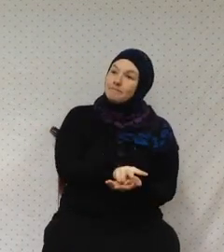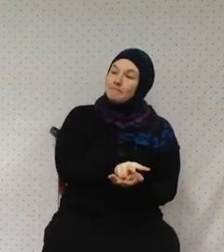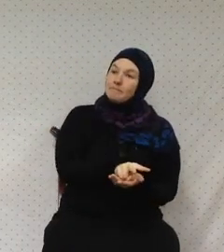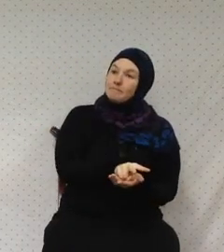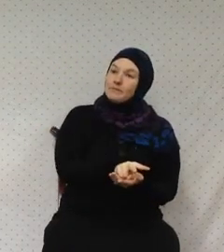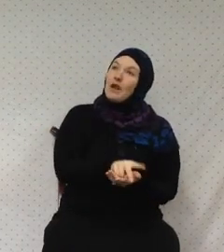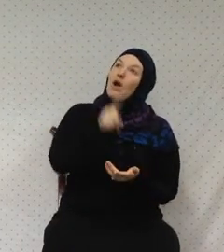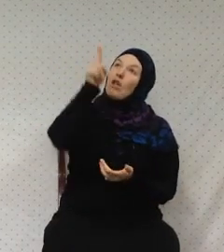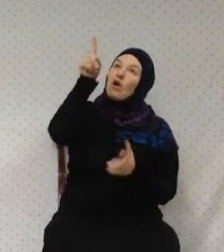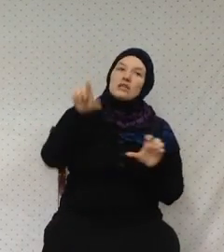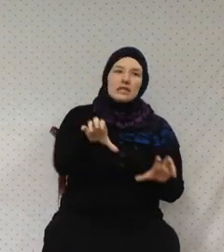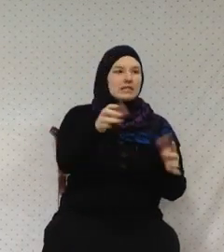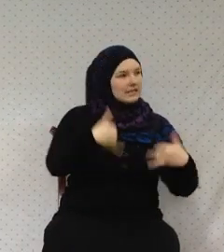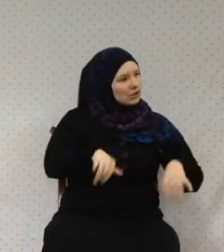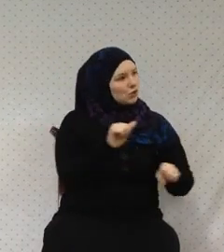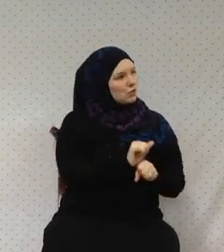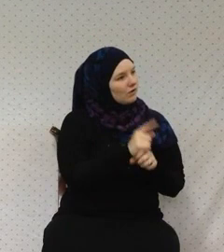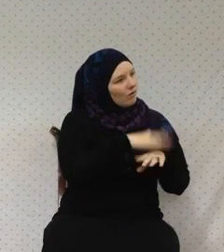sleep and Allah doesn't,